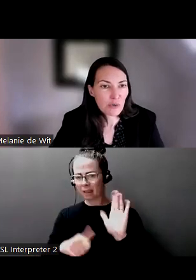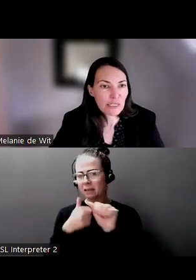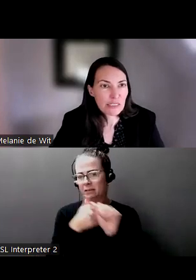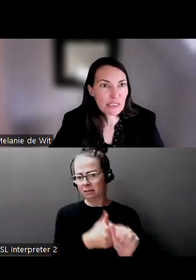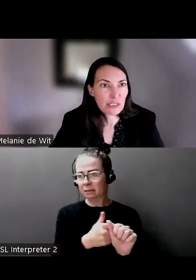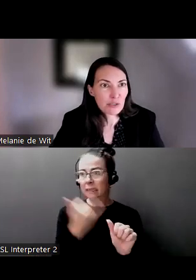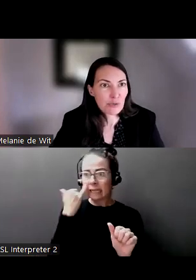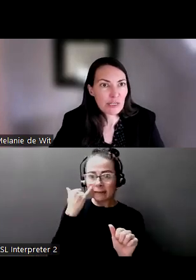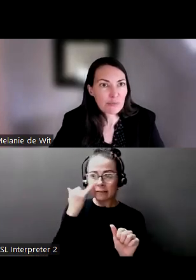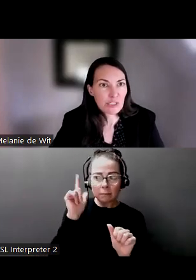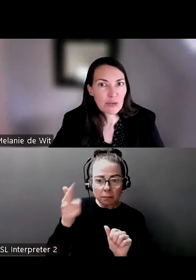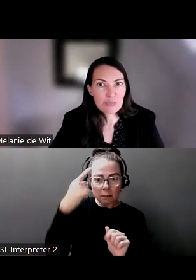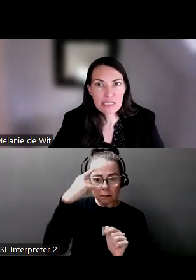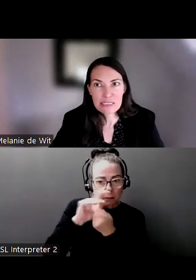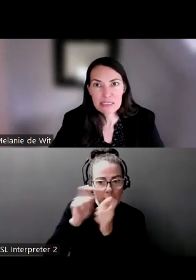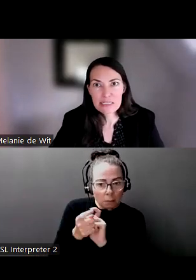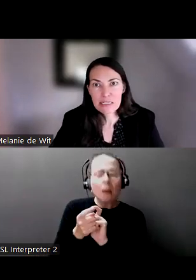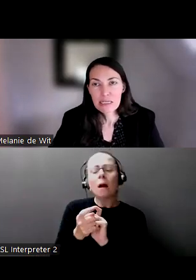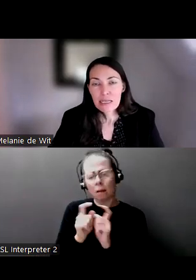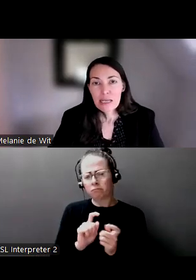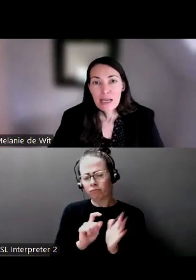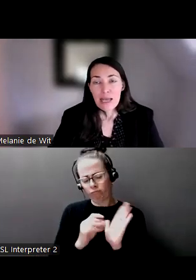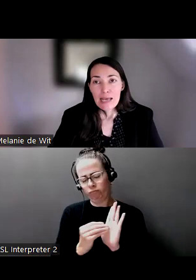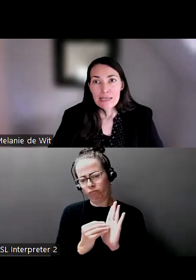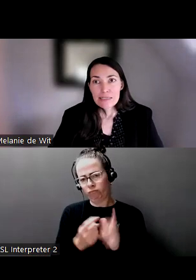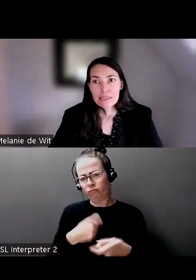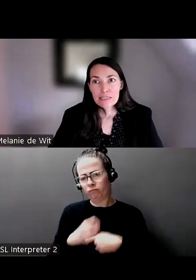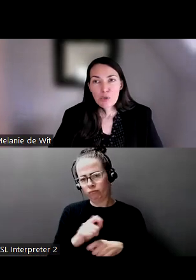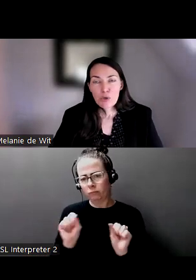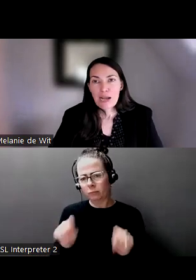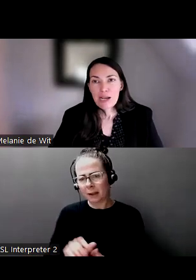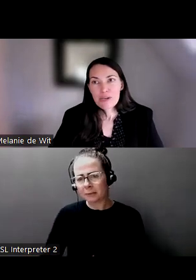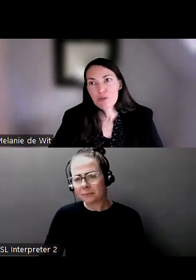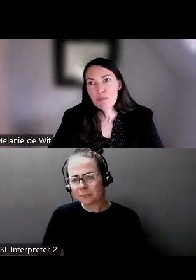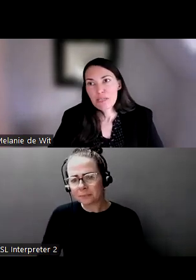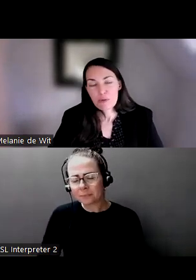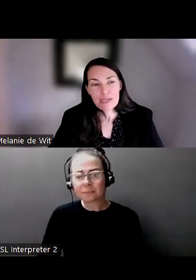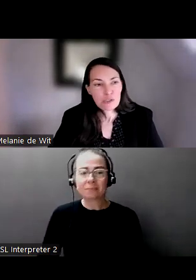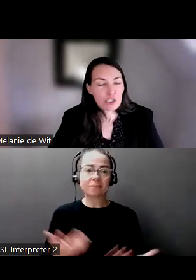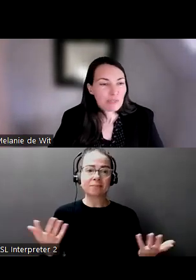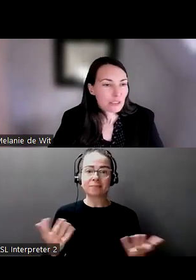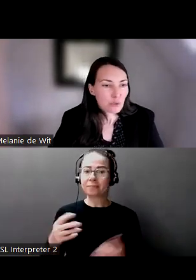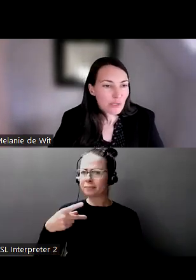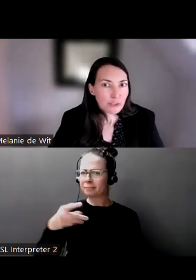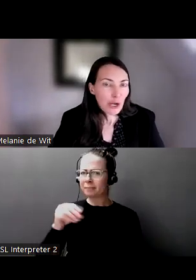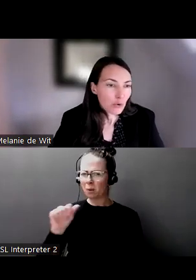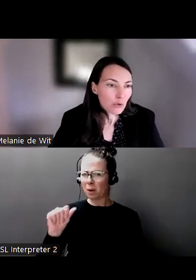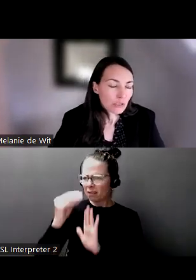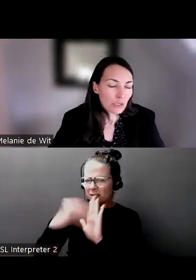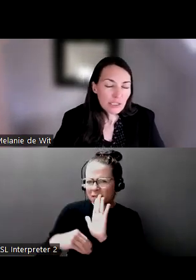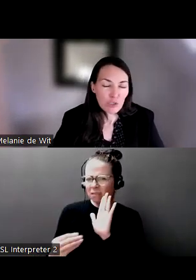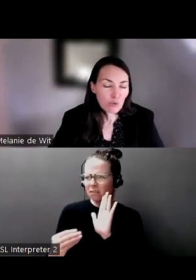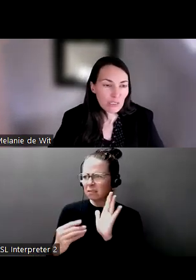there's no need to update it. And, you know, how do I do a POA? So do you need a lawyer?